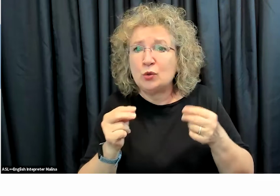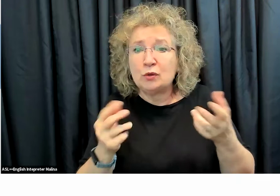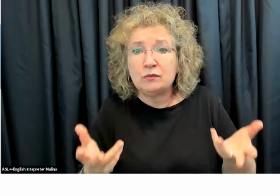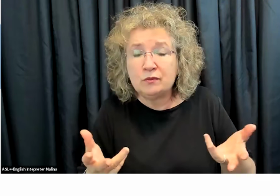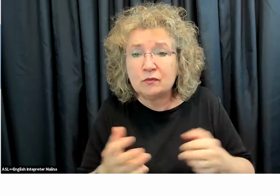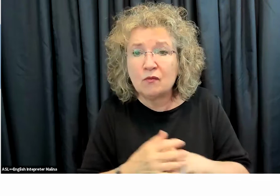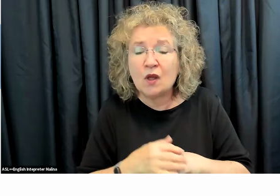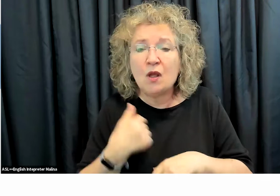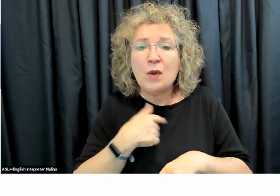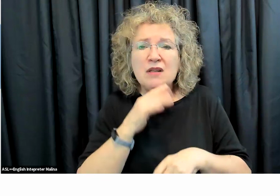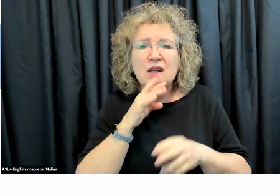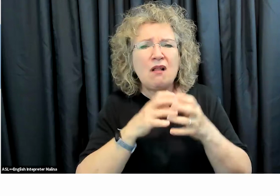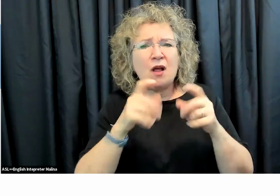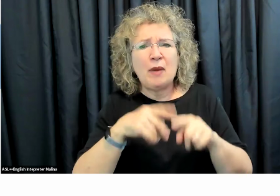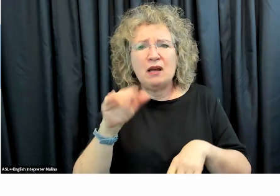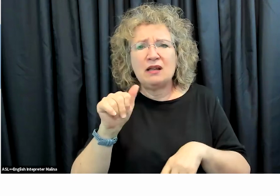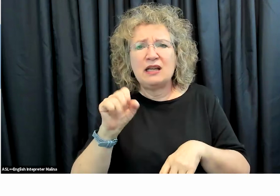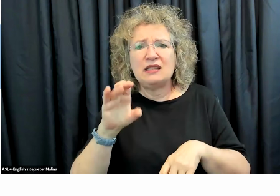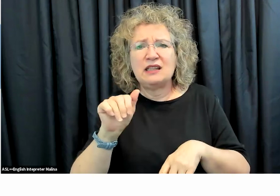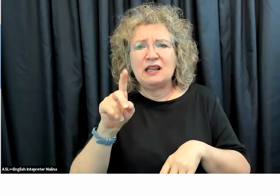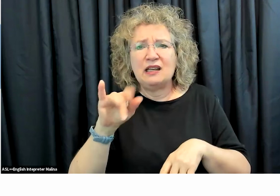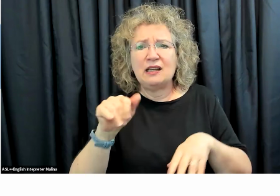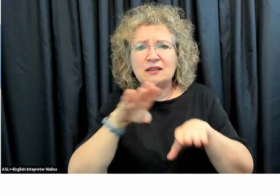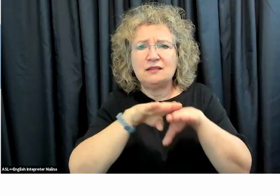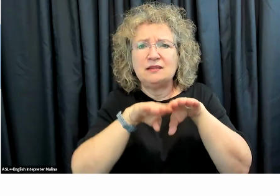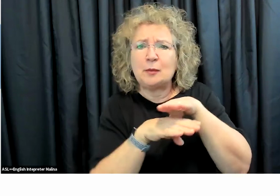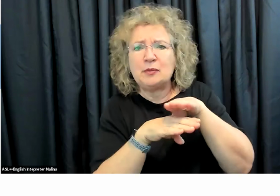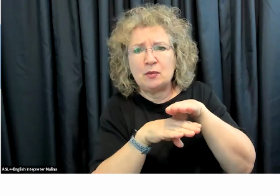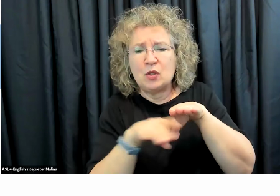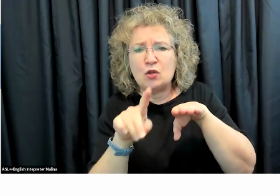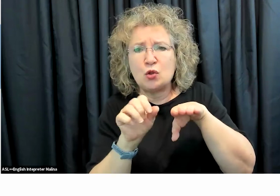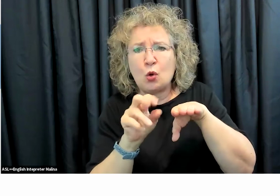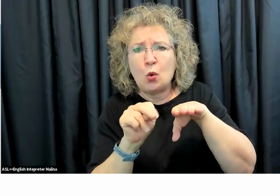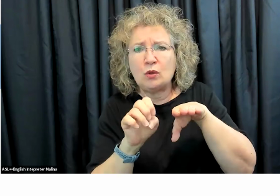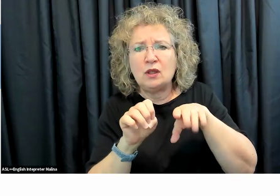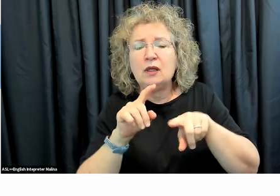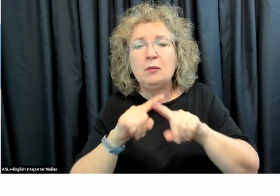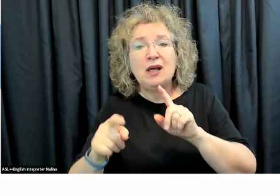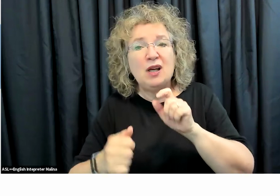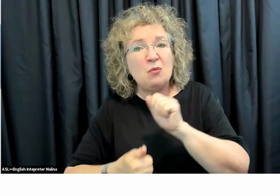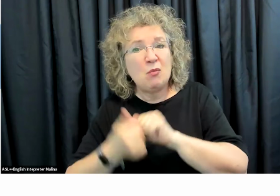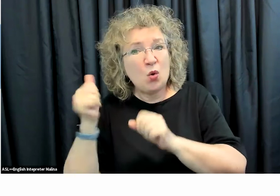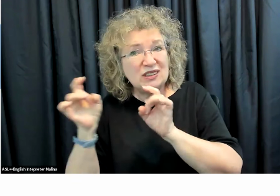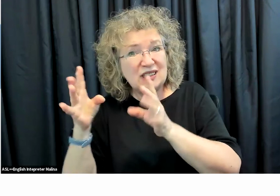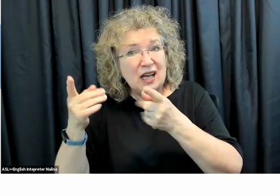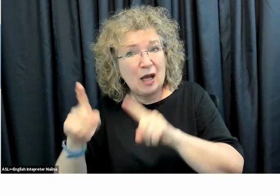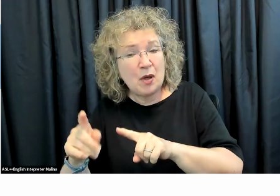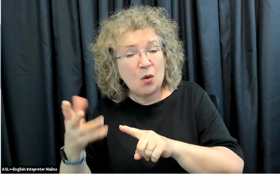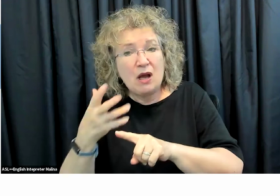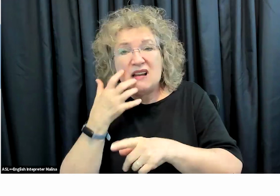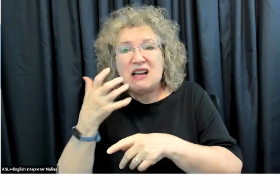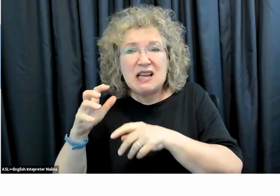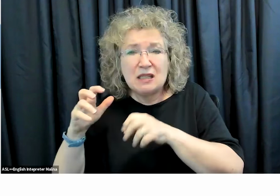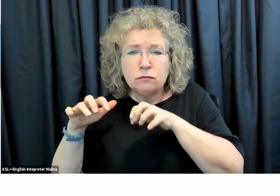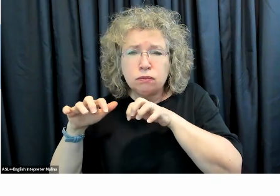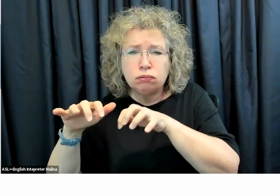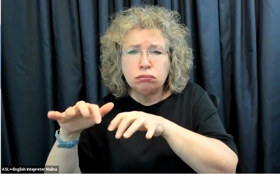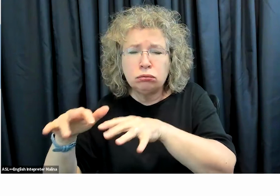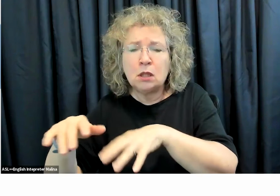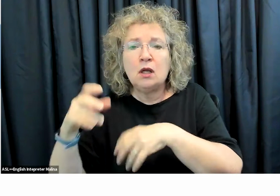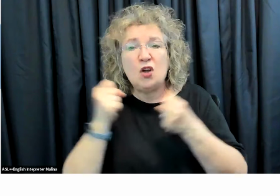But most of the disasters that we deal with on the regular are heat waves, are wildfires,